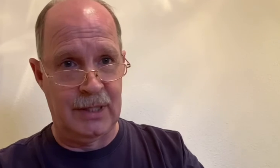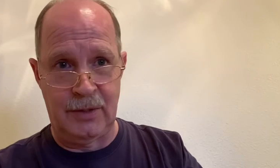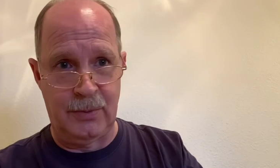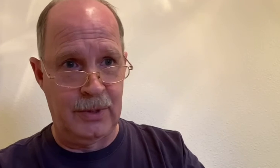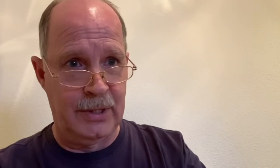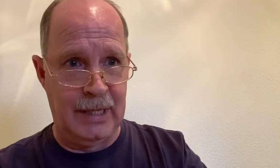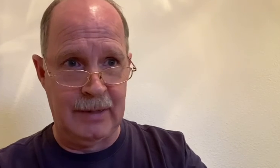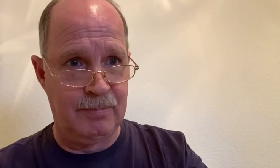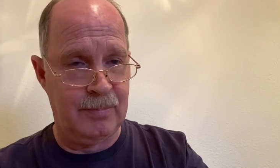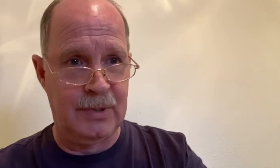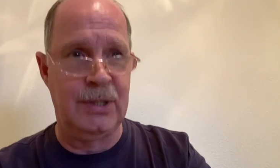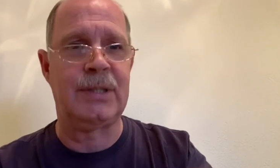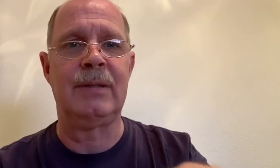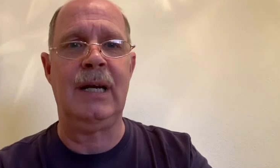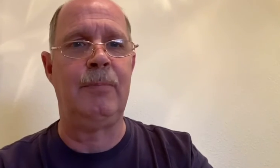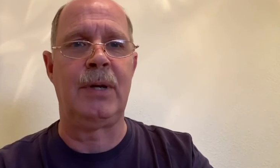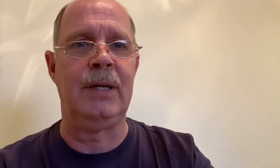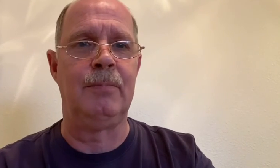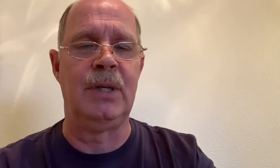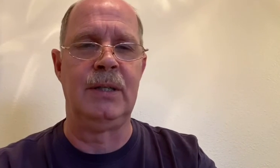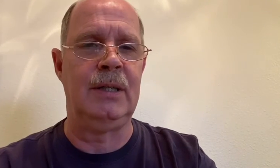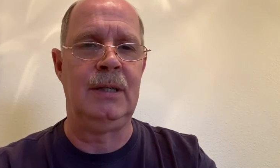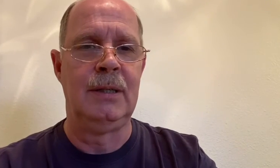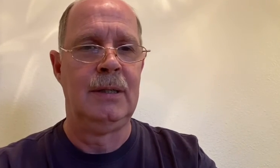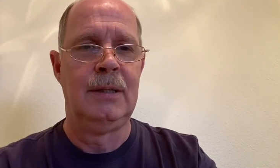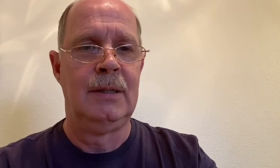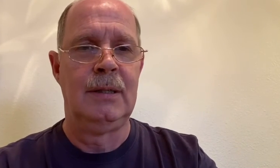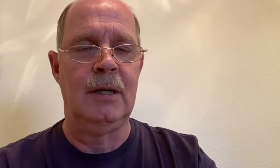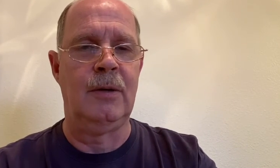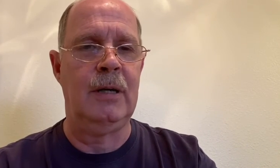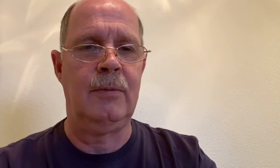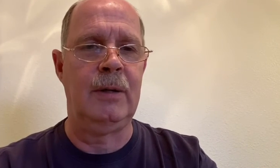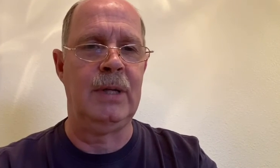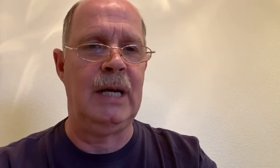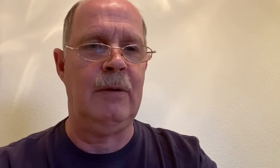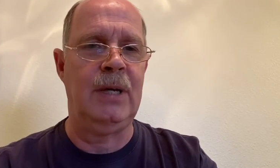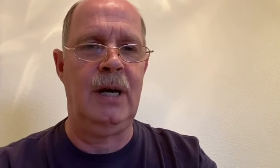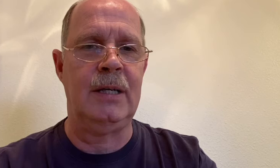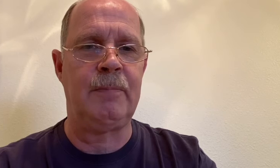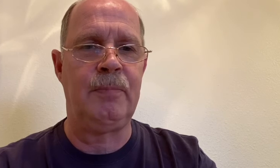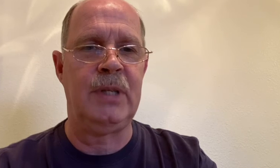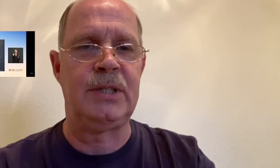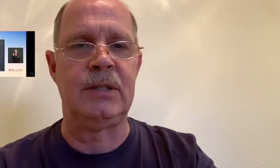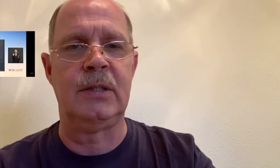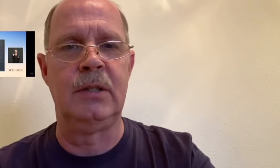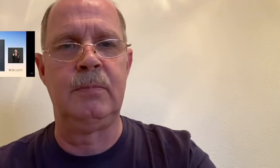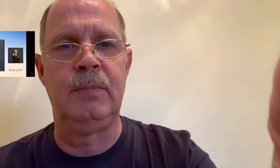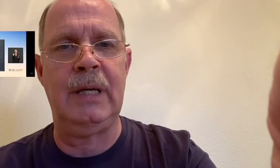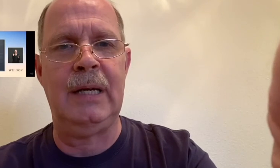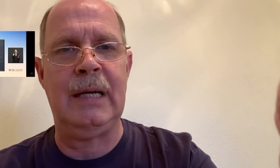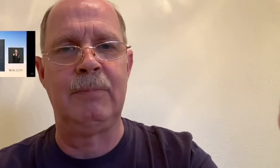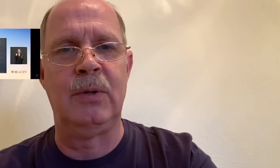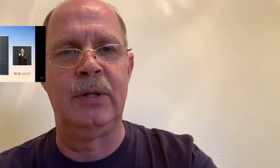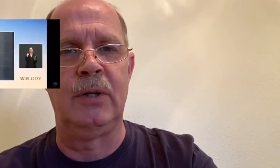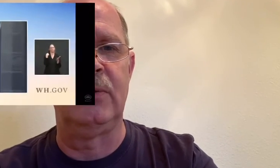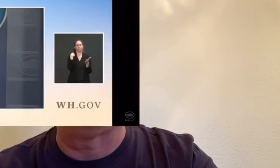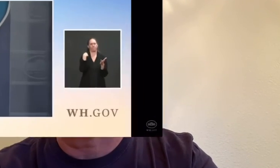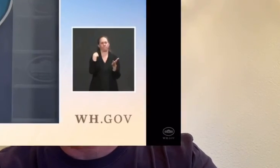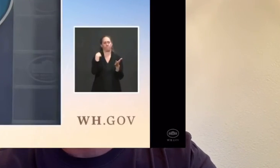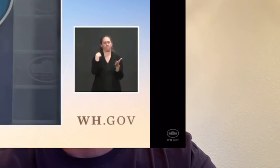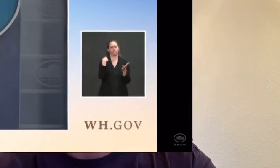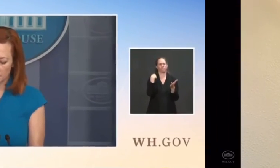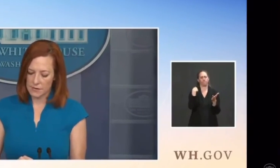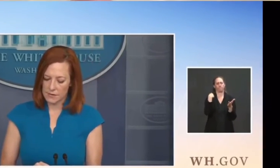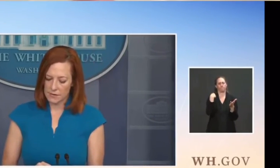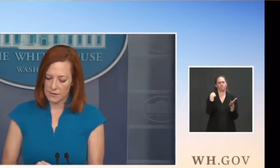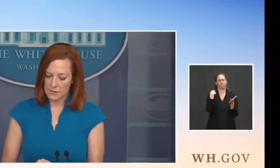There's another one. I'll play it Monday. Oh, wait a minute. This is good. I'm going over. I'll